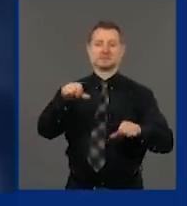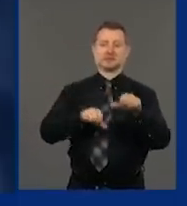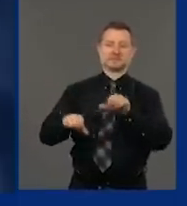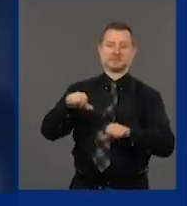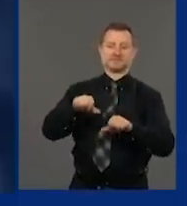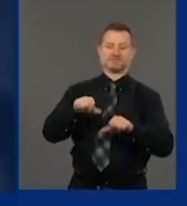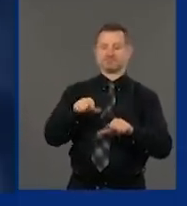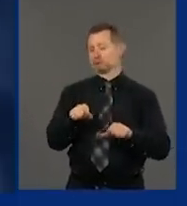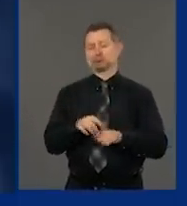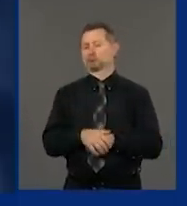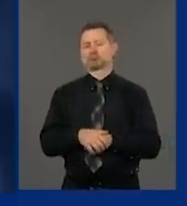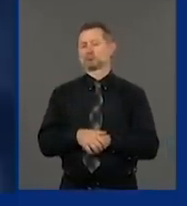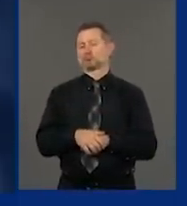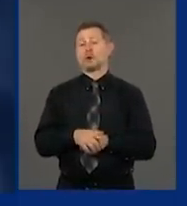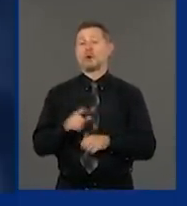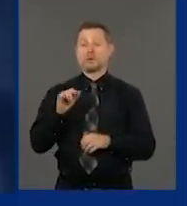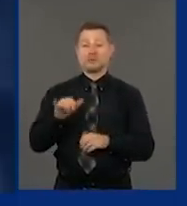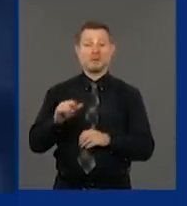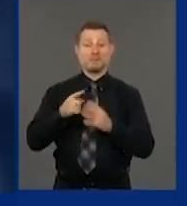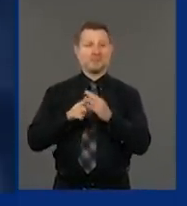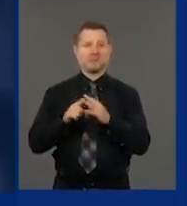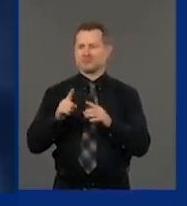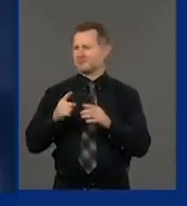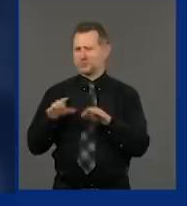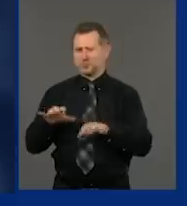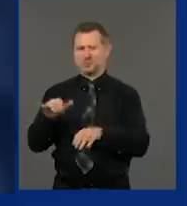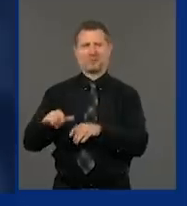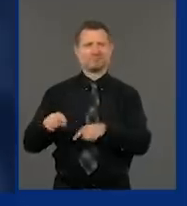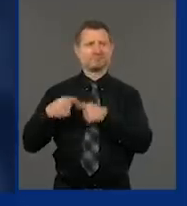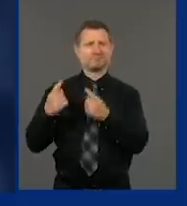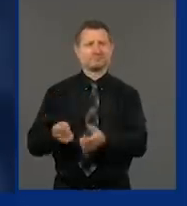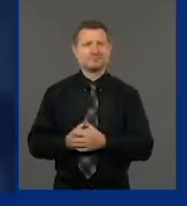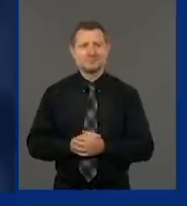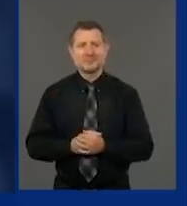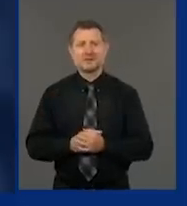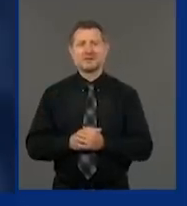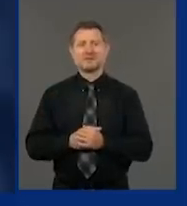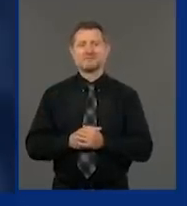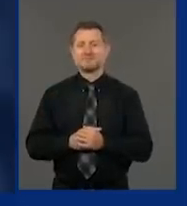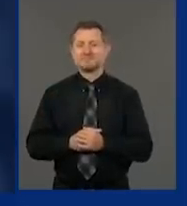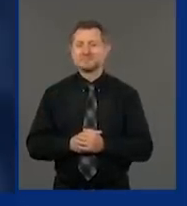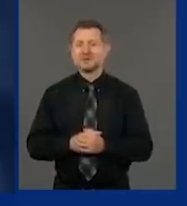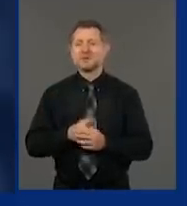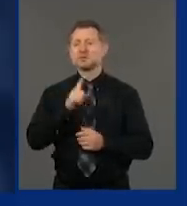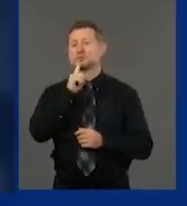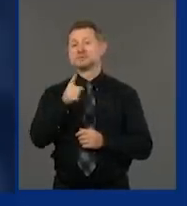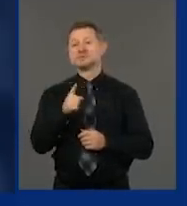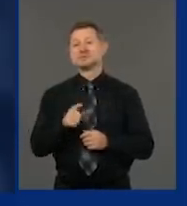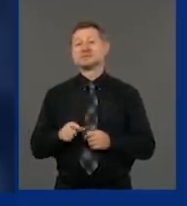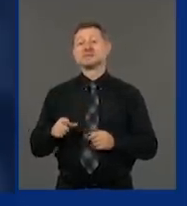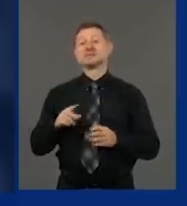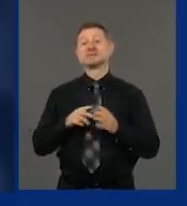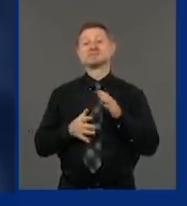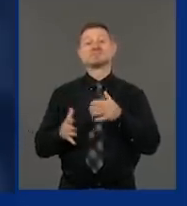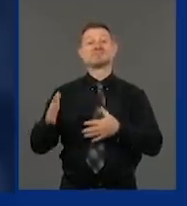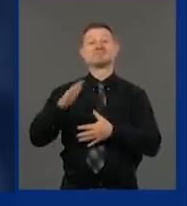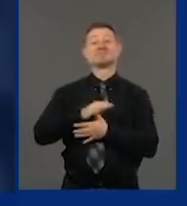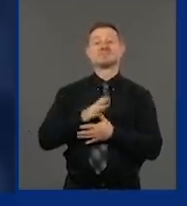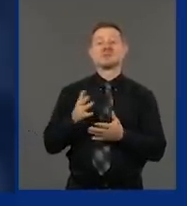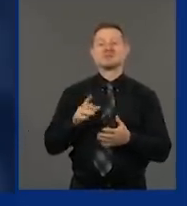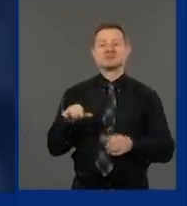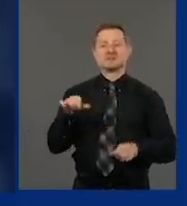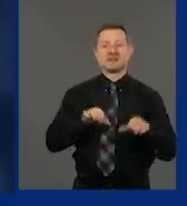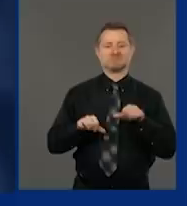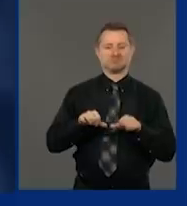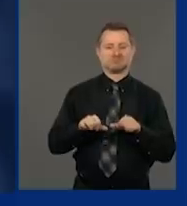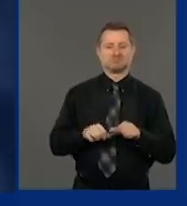And he's done that from day one. At the end of the day, science trumps